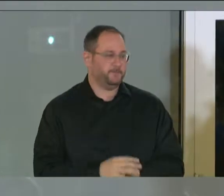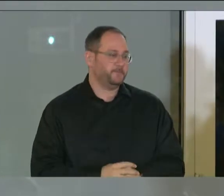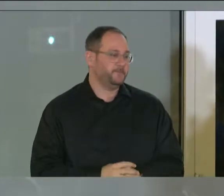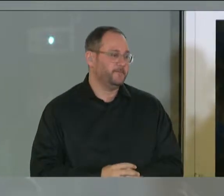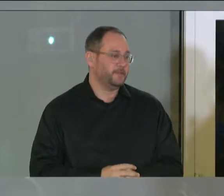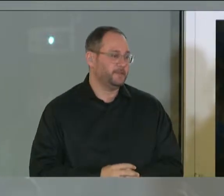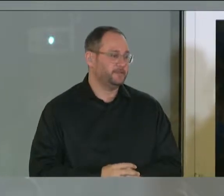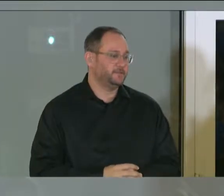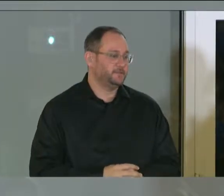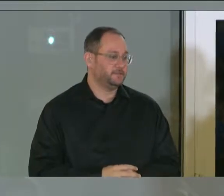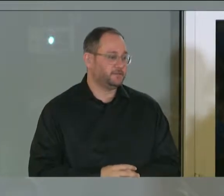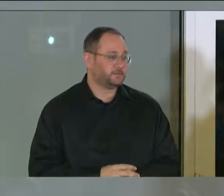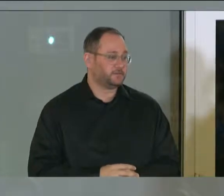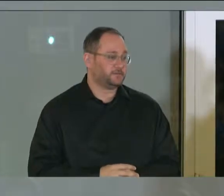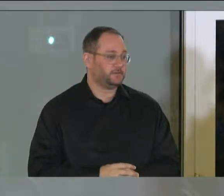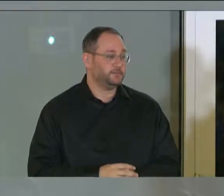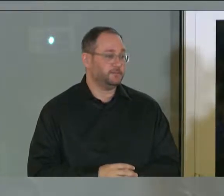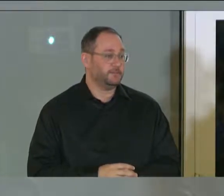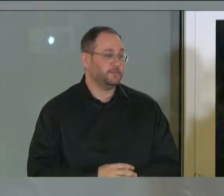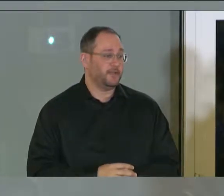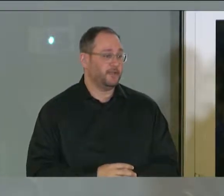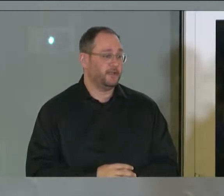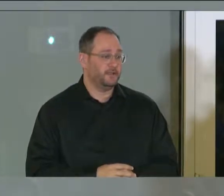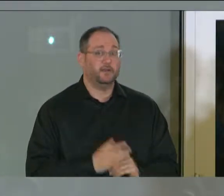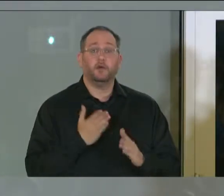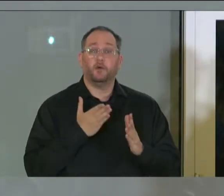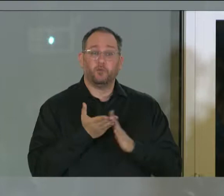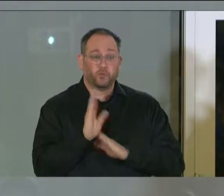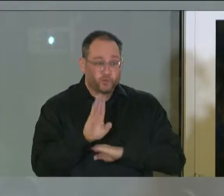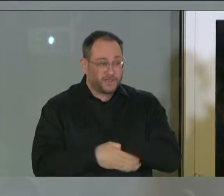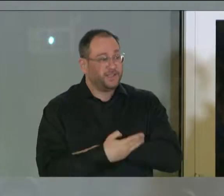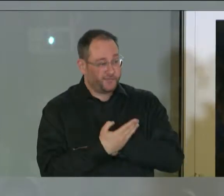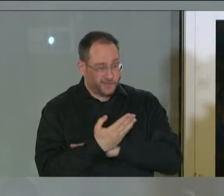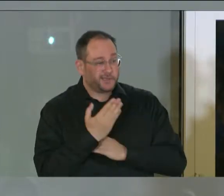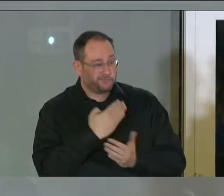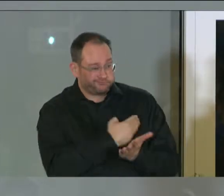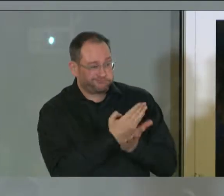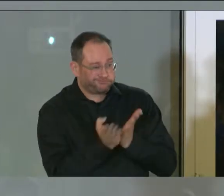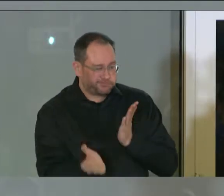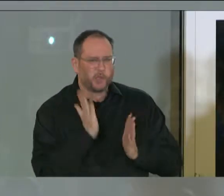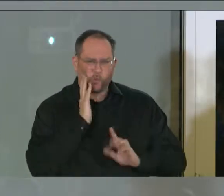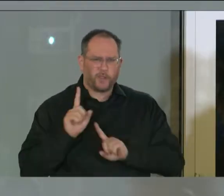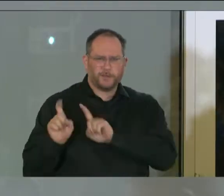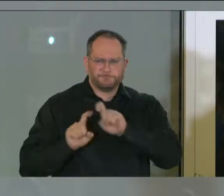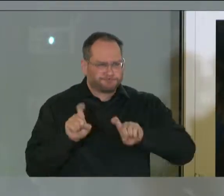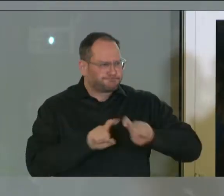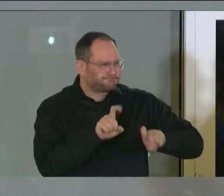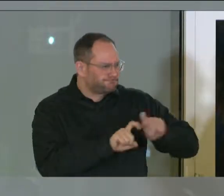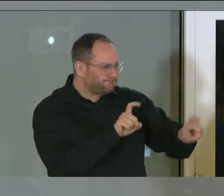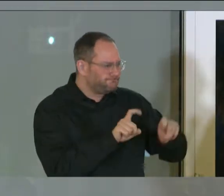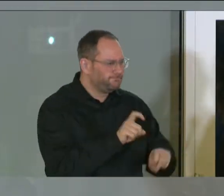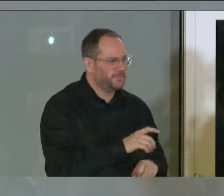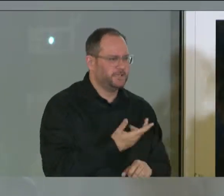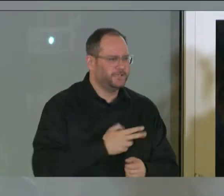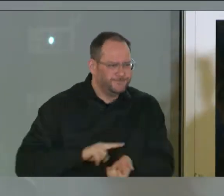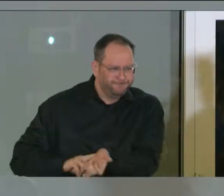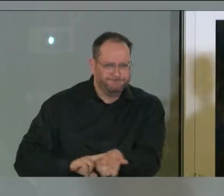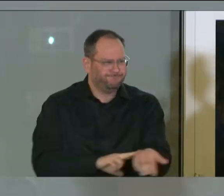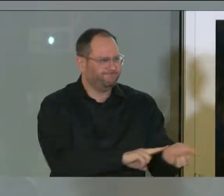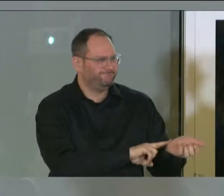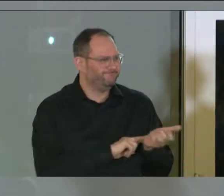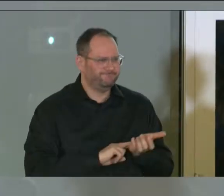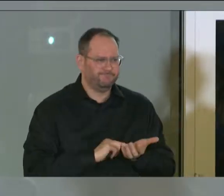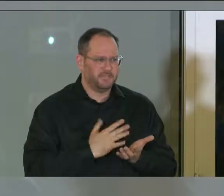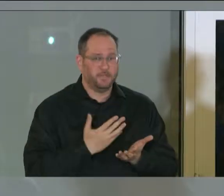the evening, we will be walking around to hear directly from you and your readouts at the end of the night. Now, our next